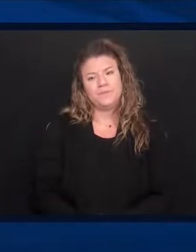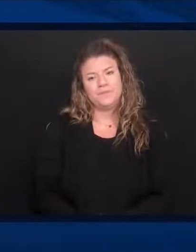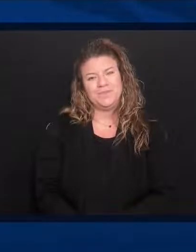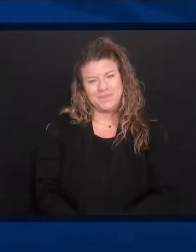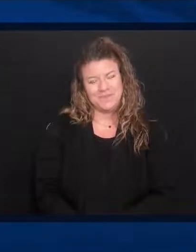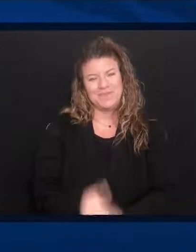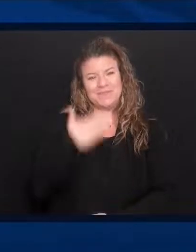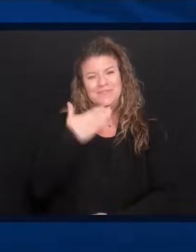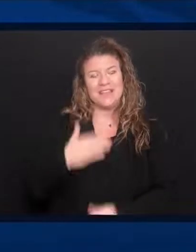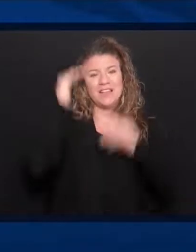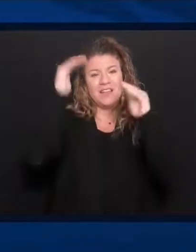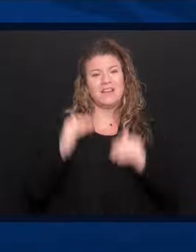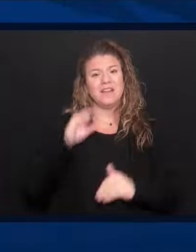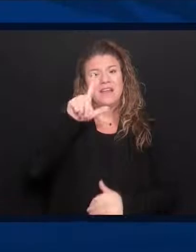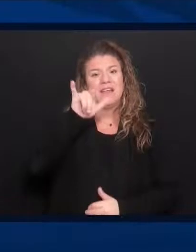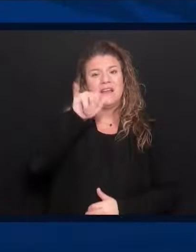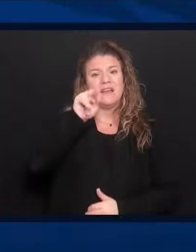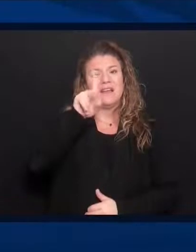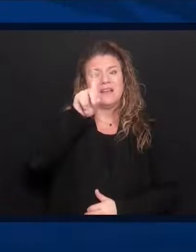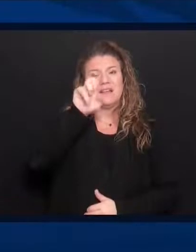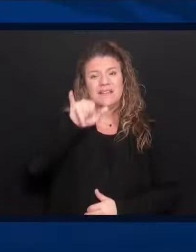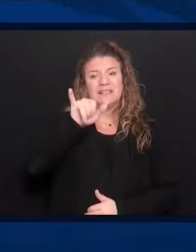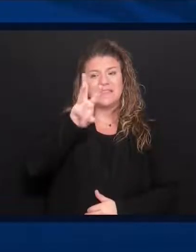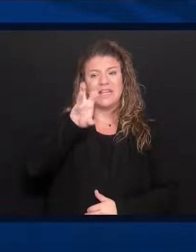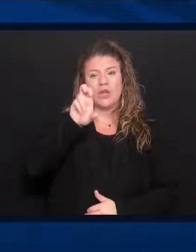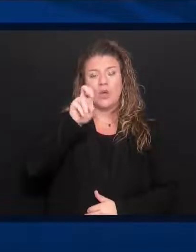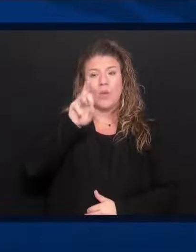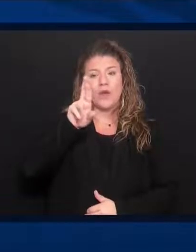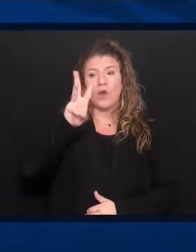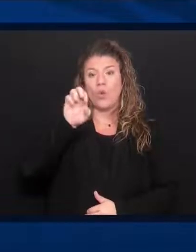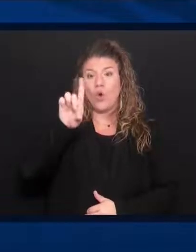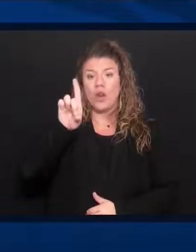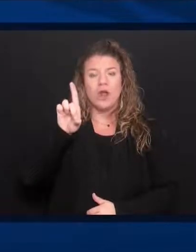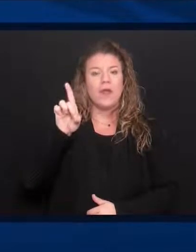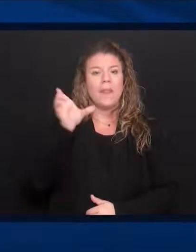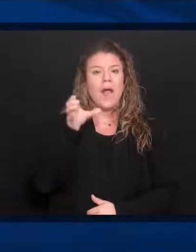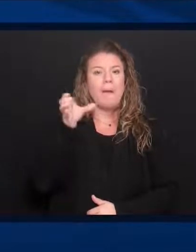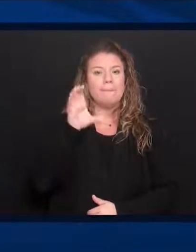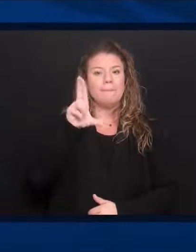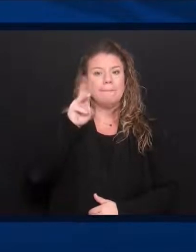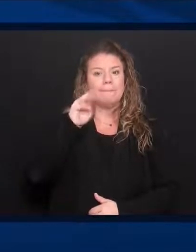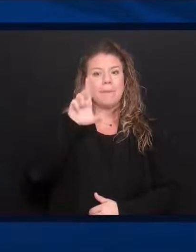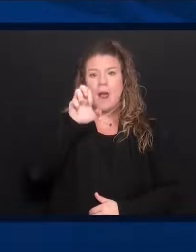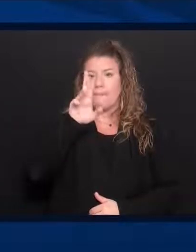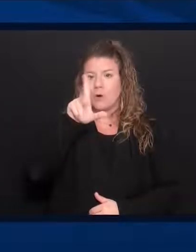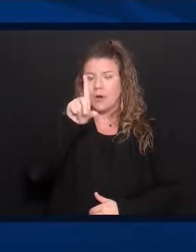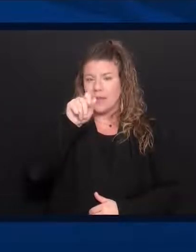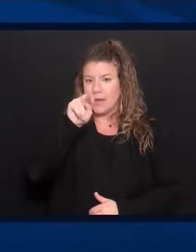All right, thank you, Mark. Next to Lindsay Renner Wood with the Cumberland News Times.